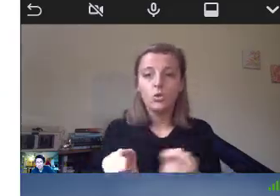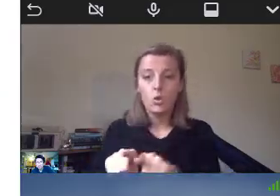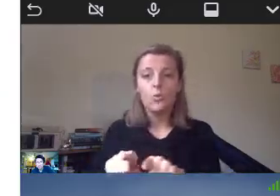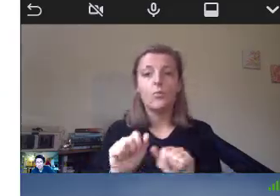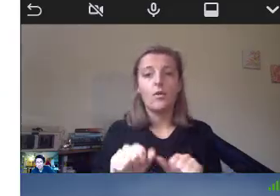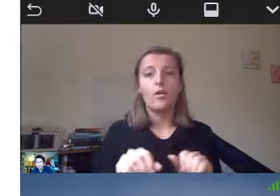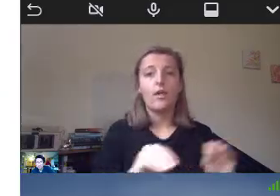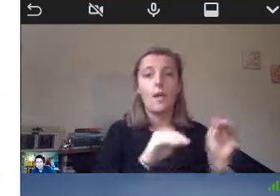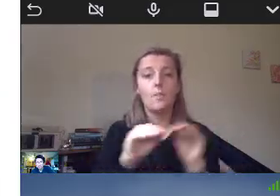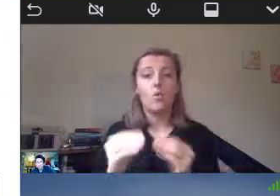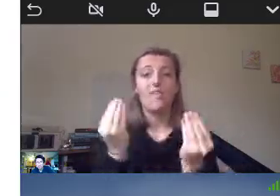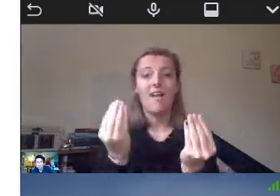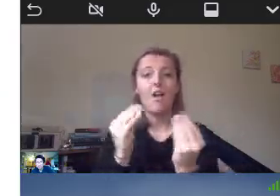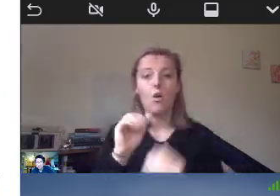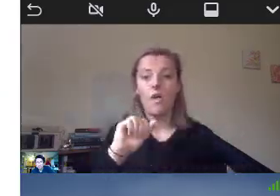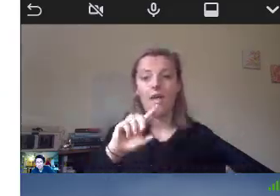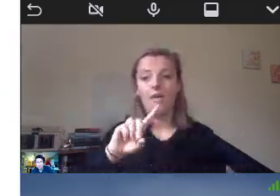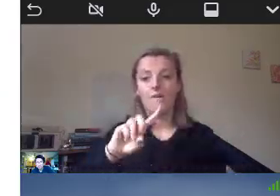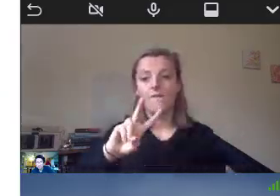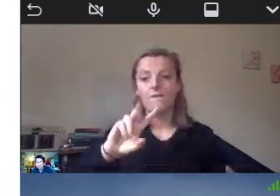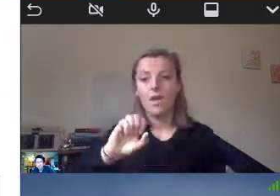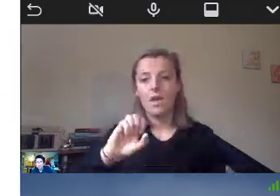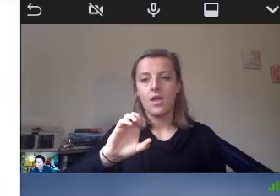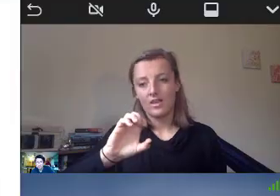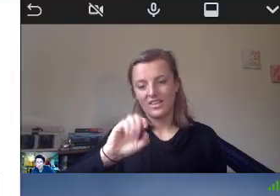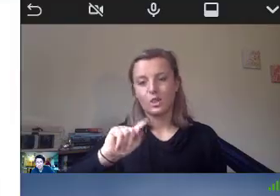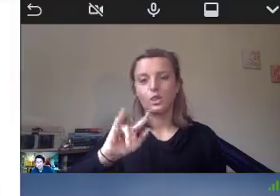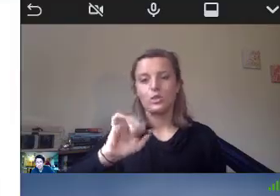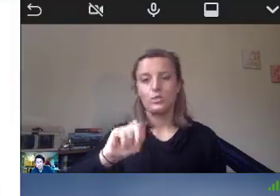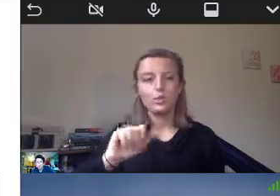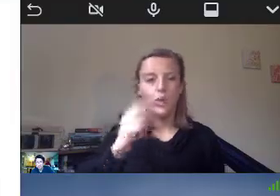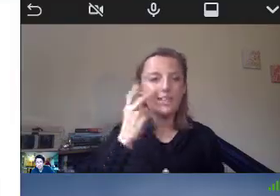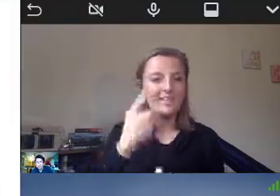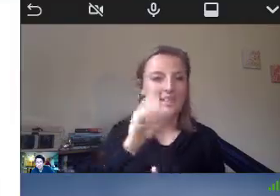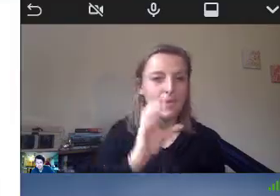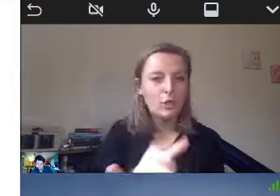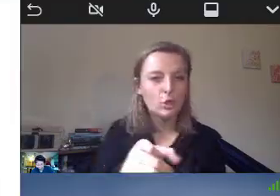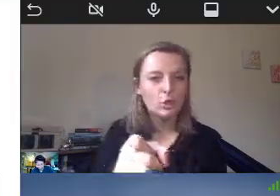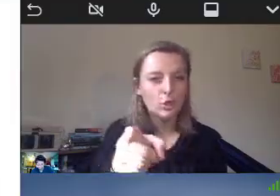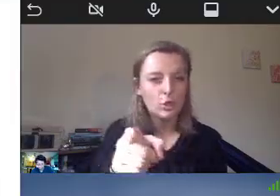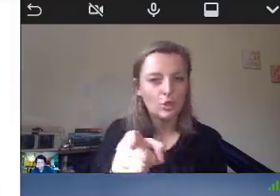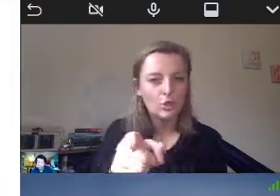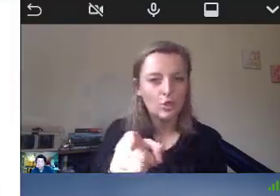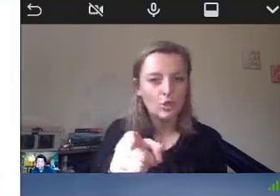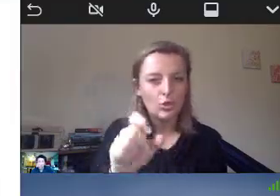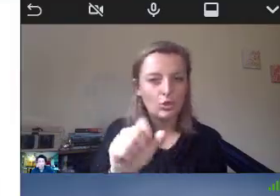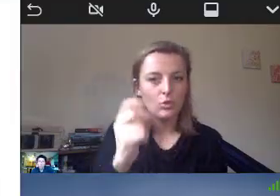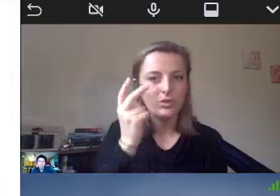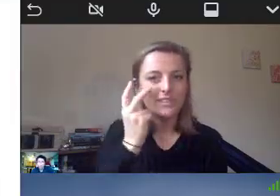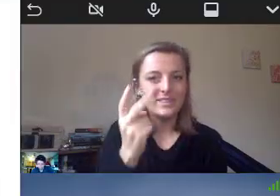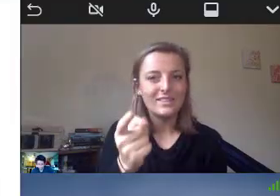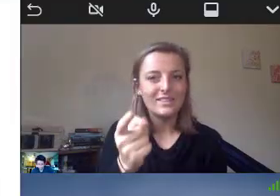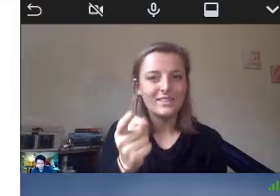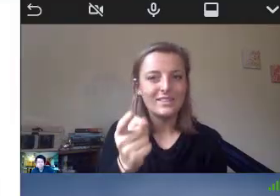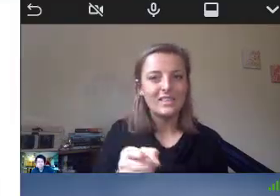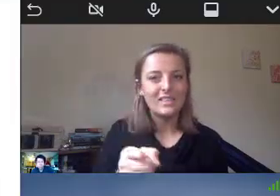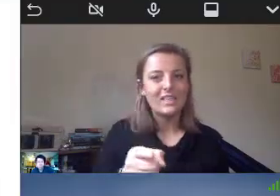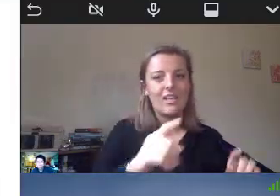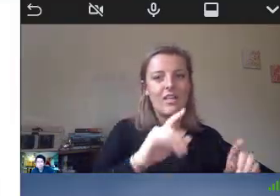fluid dynamics model of flow over a cylindrical pillar, and it kind of has this beautiful vortex